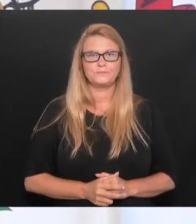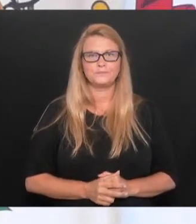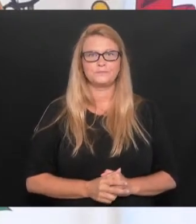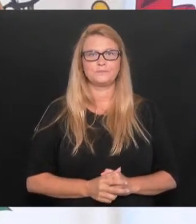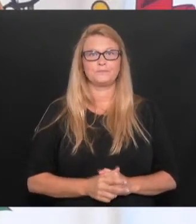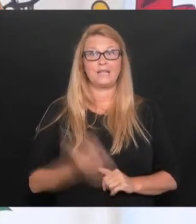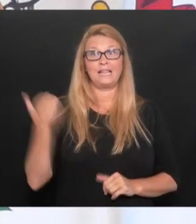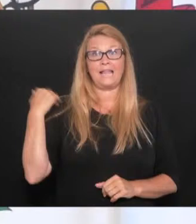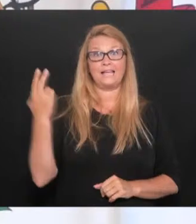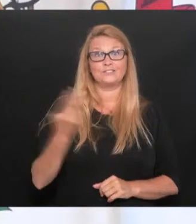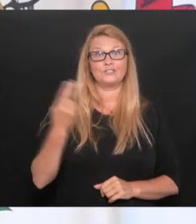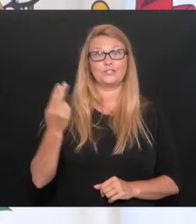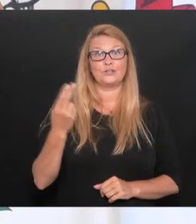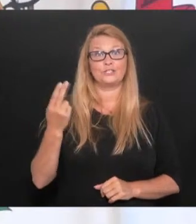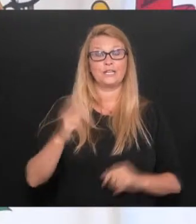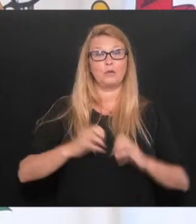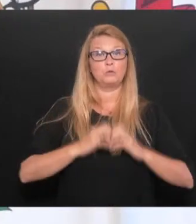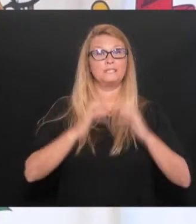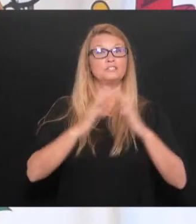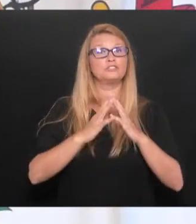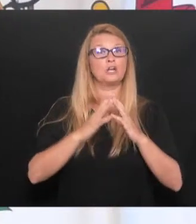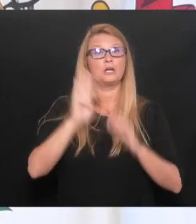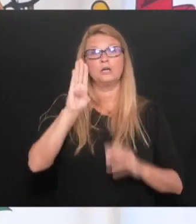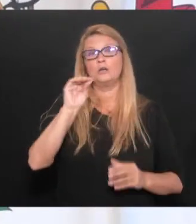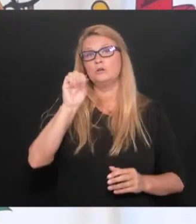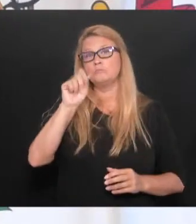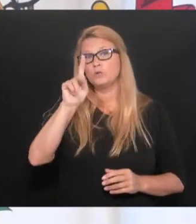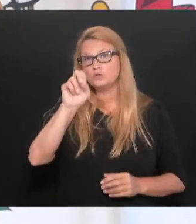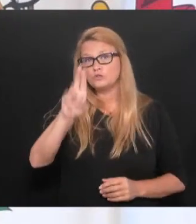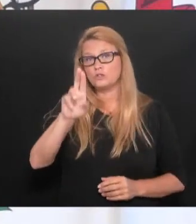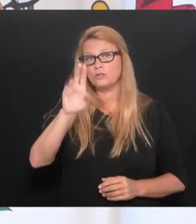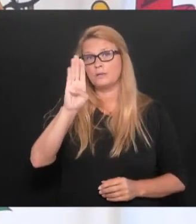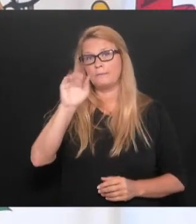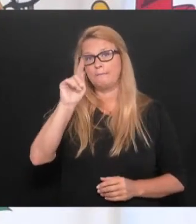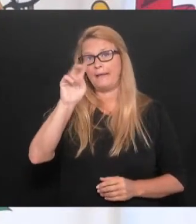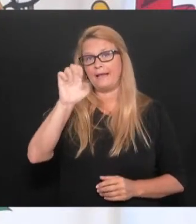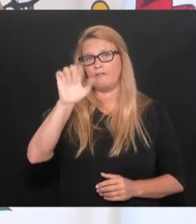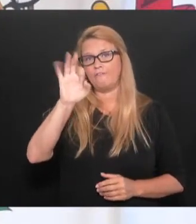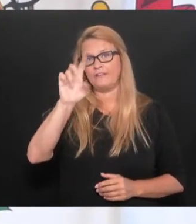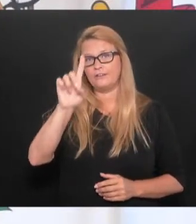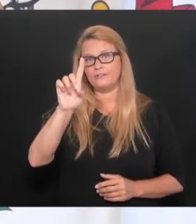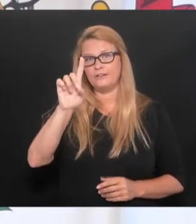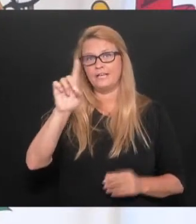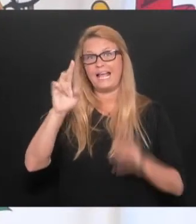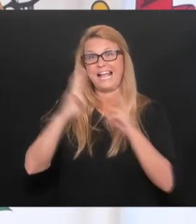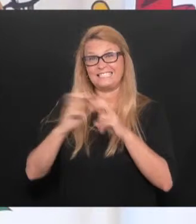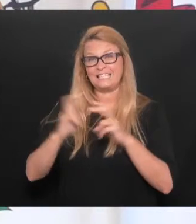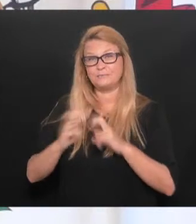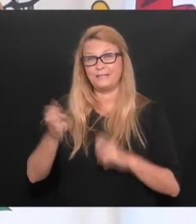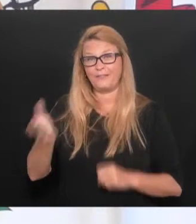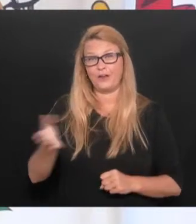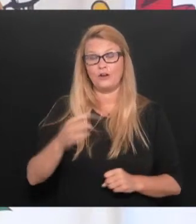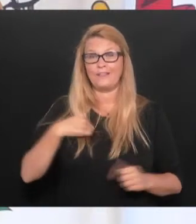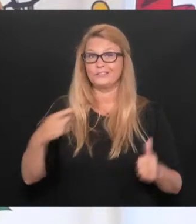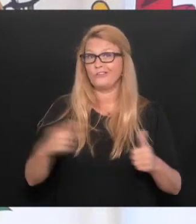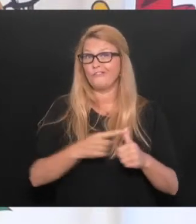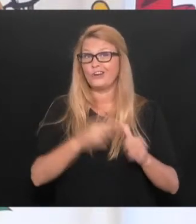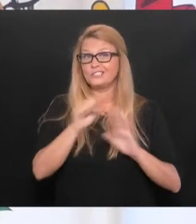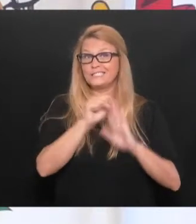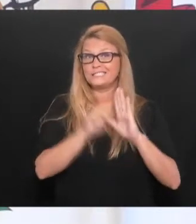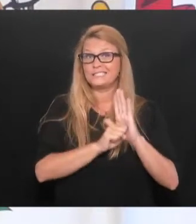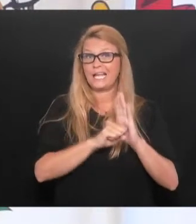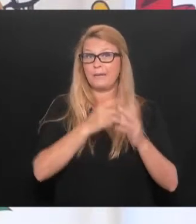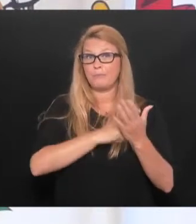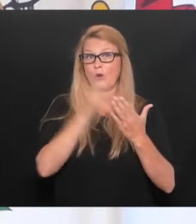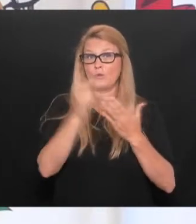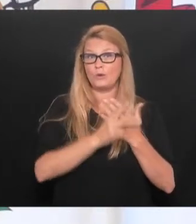Last Thursday, we launched the Booster Battlefield Assessment. And this is the first statewide program in the country